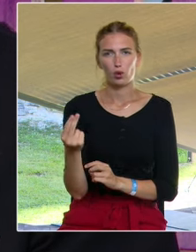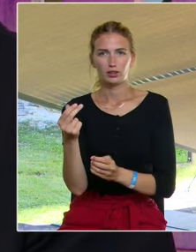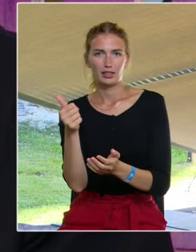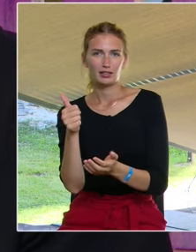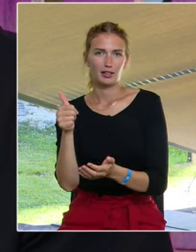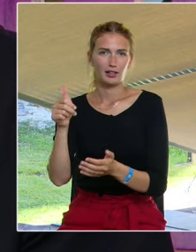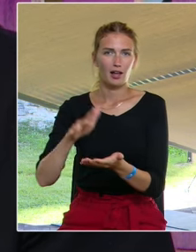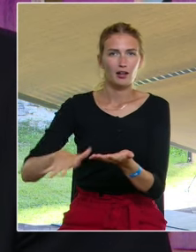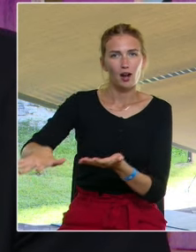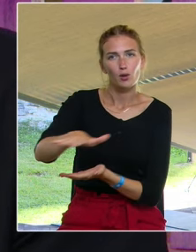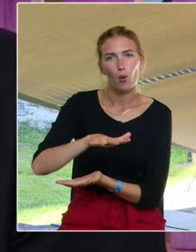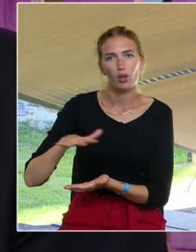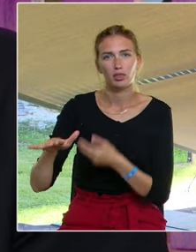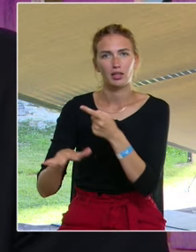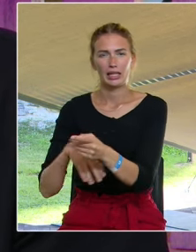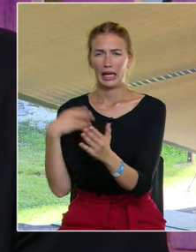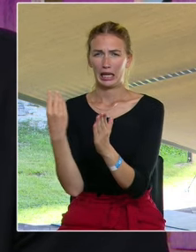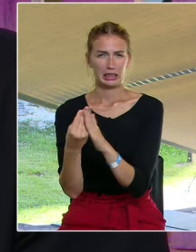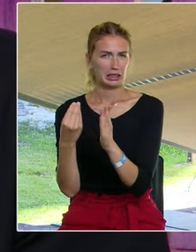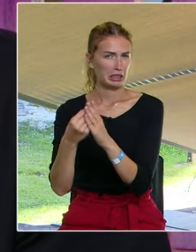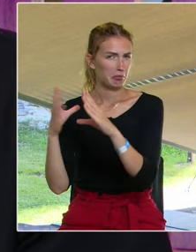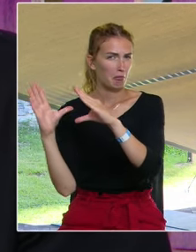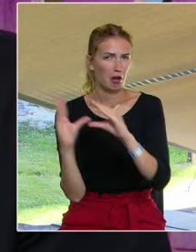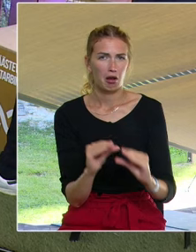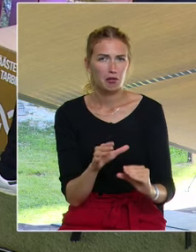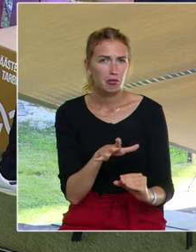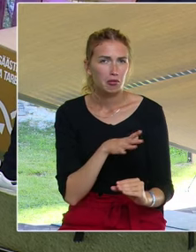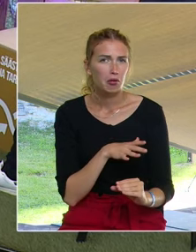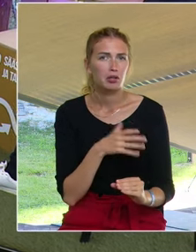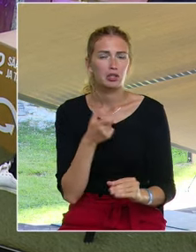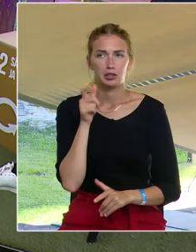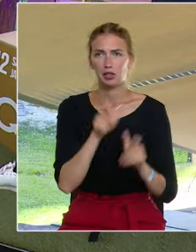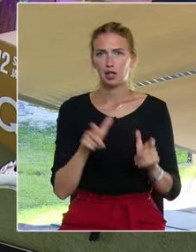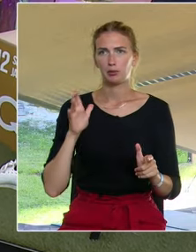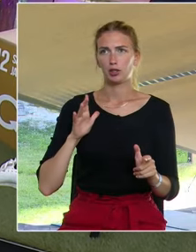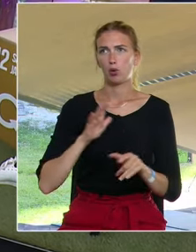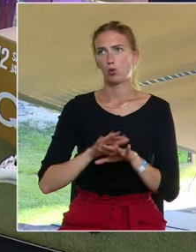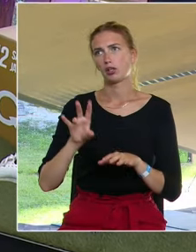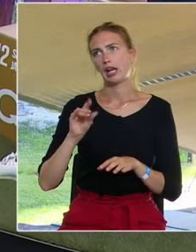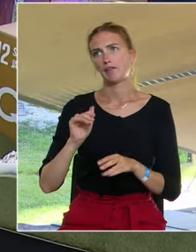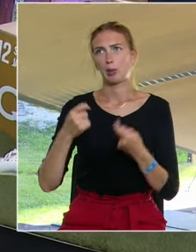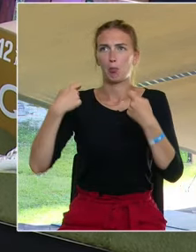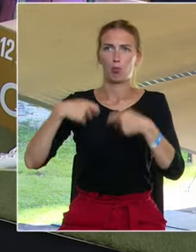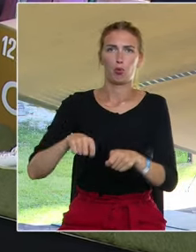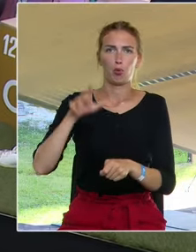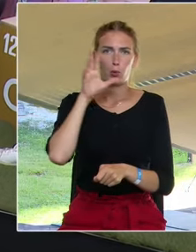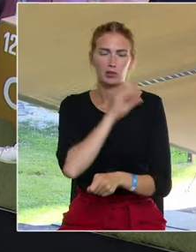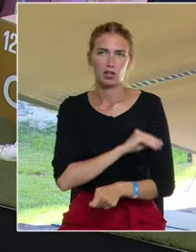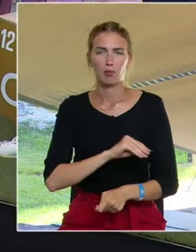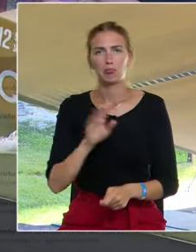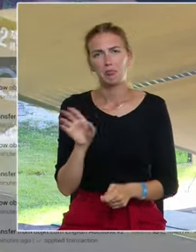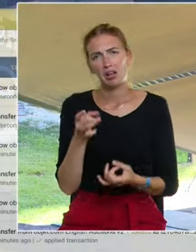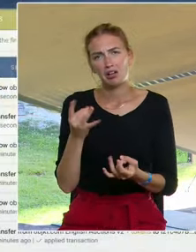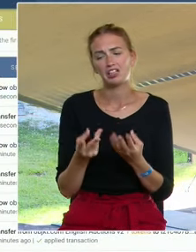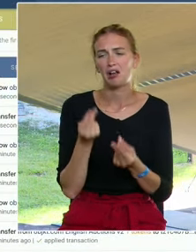where prices were next to nothing and people weren't expecting to sell anything. They were just tinkering around